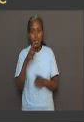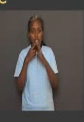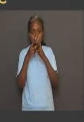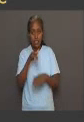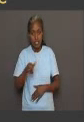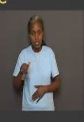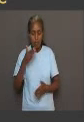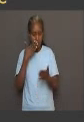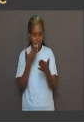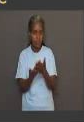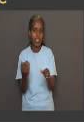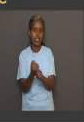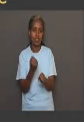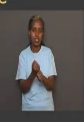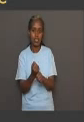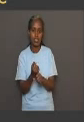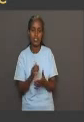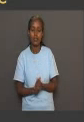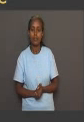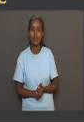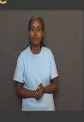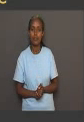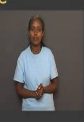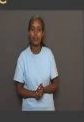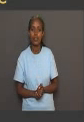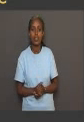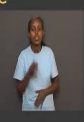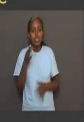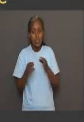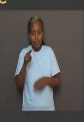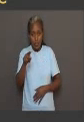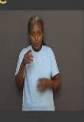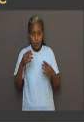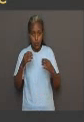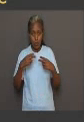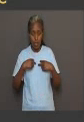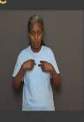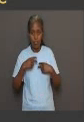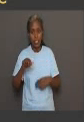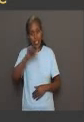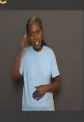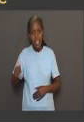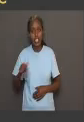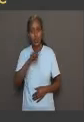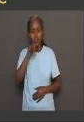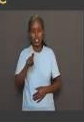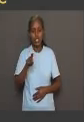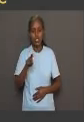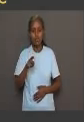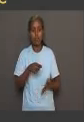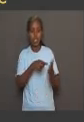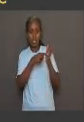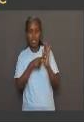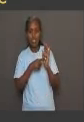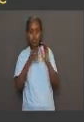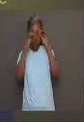answers, very well done. If you have any questions, be sure to ask teacher